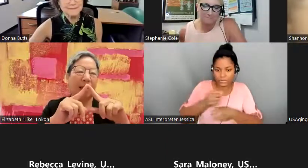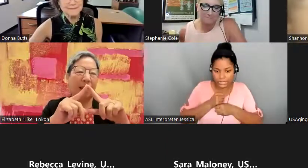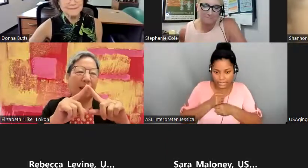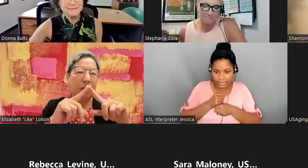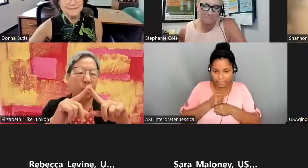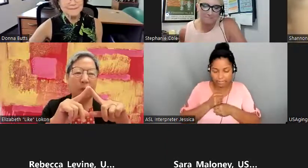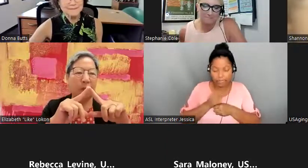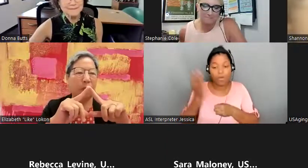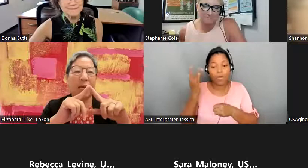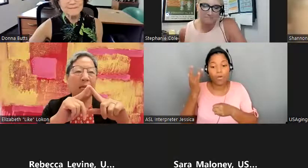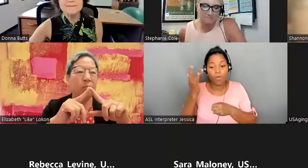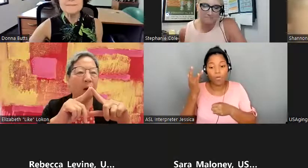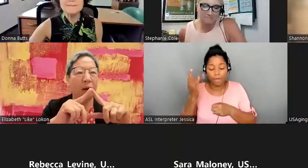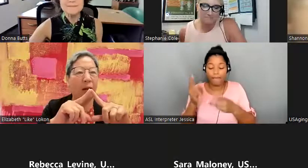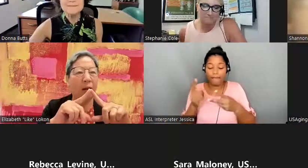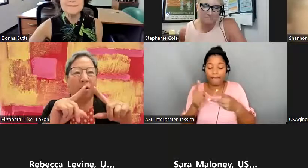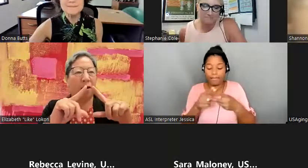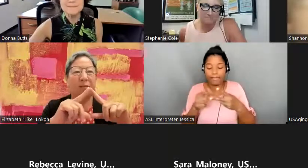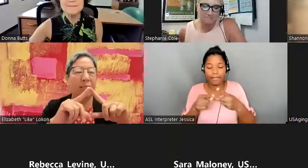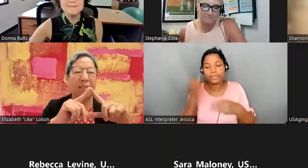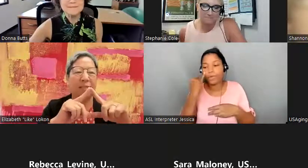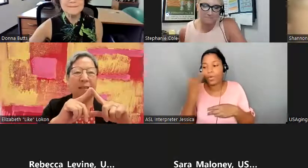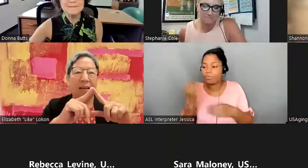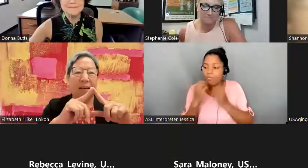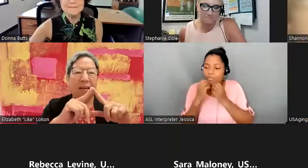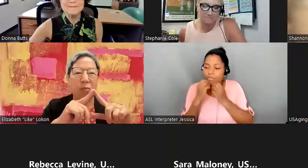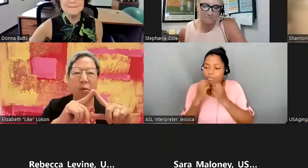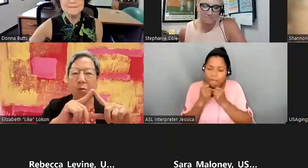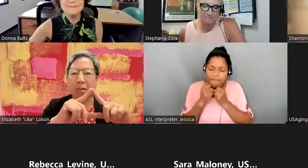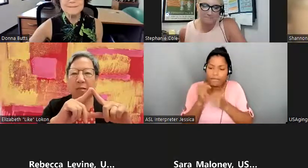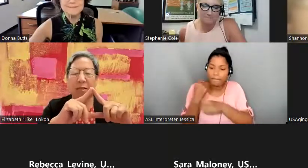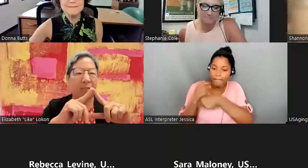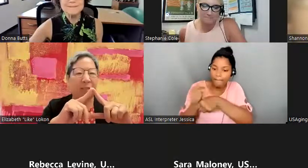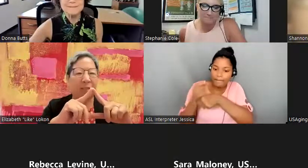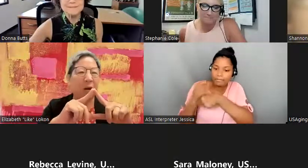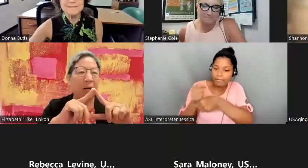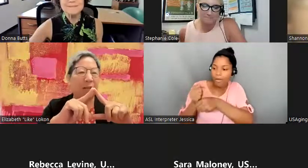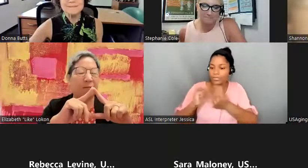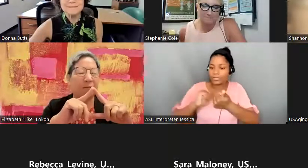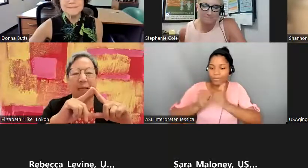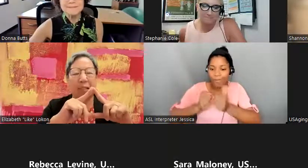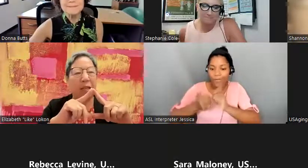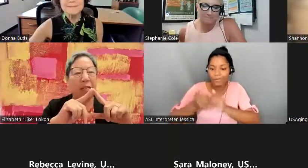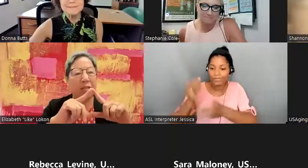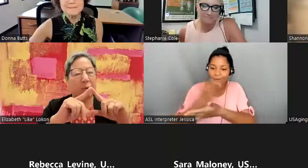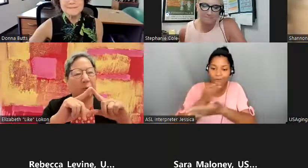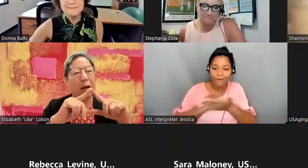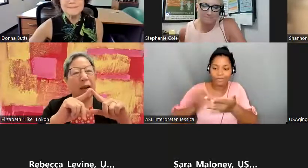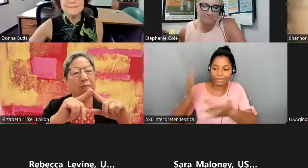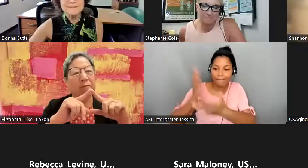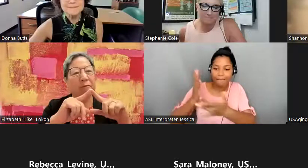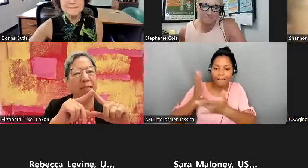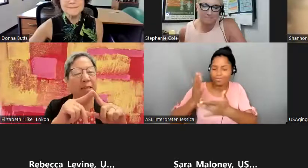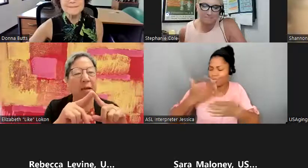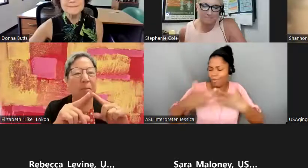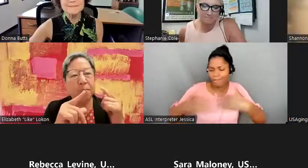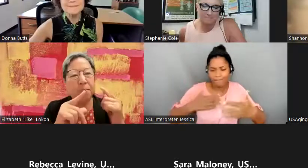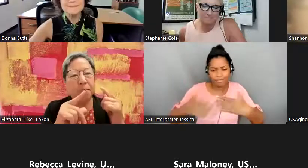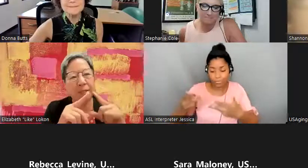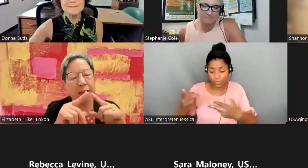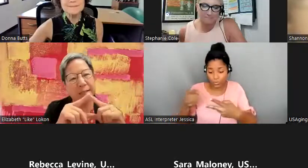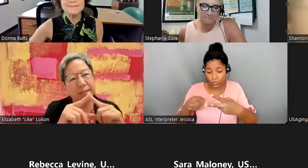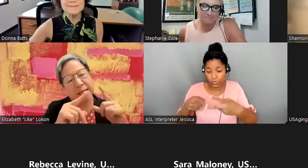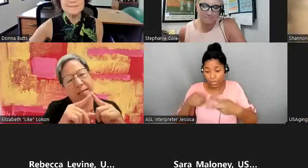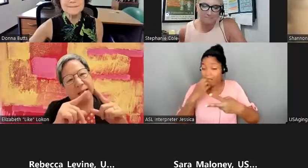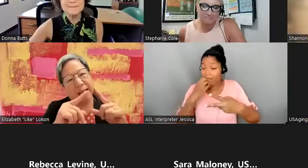thing. So if it's baseball or if it's sports or if it's art, if it's technology or whatever it is, but